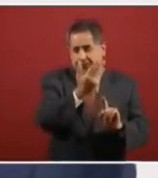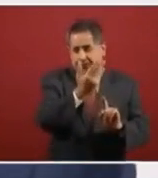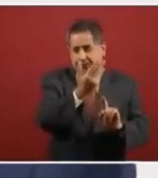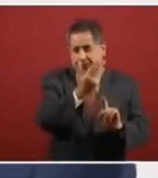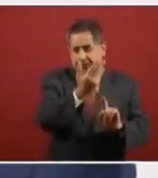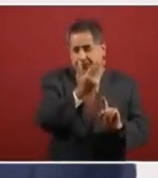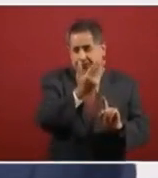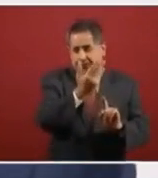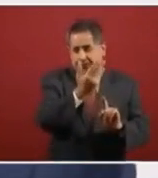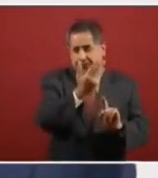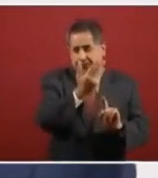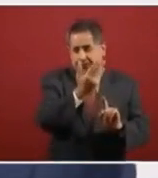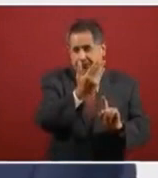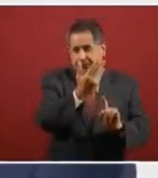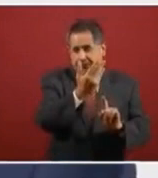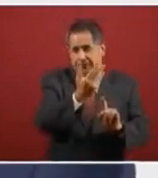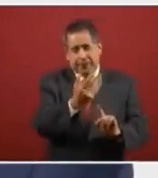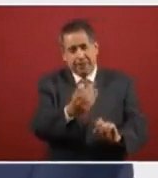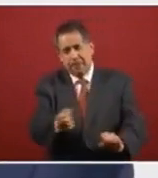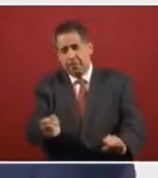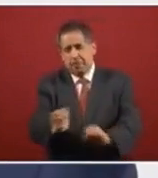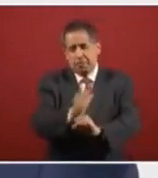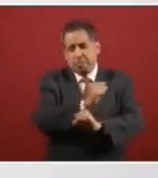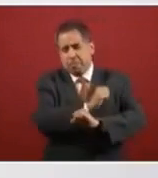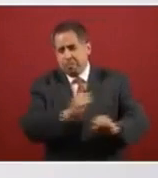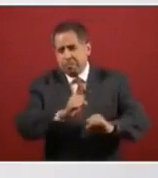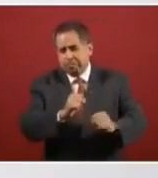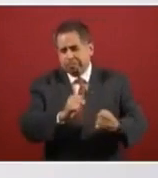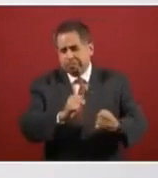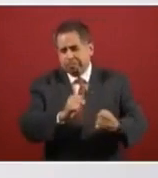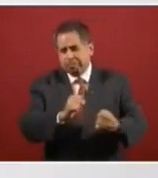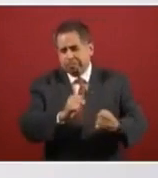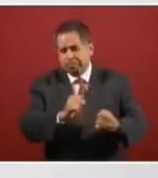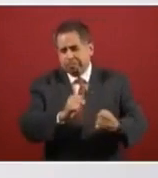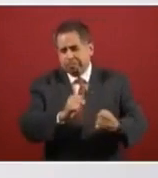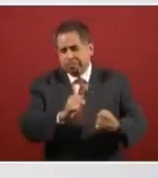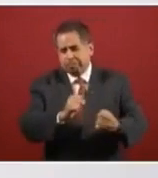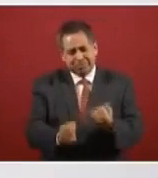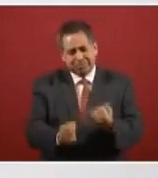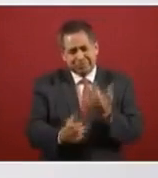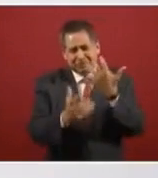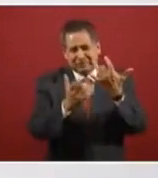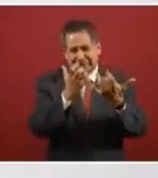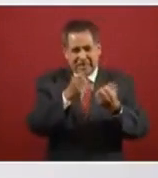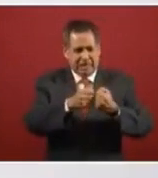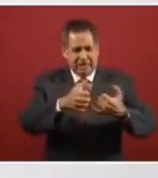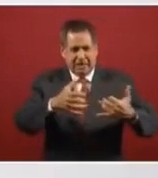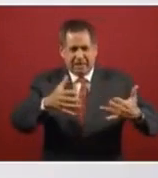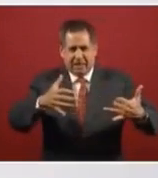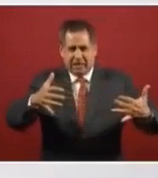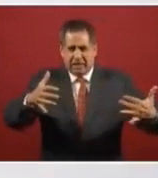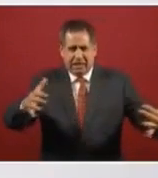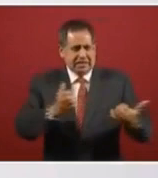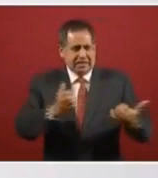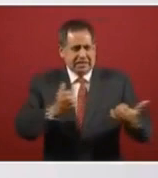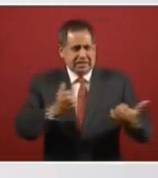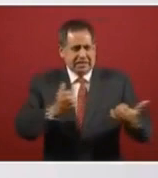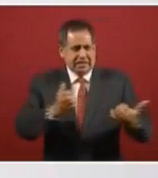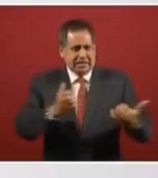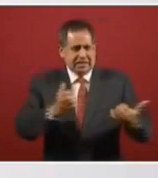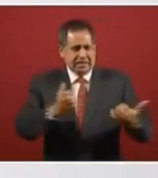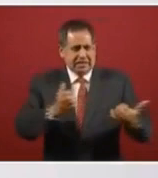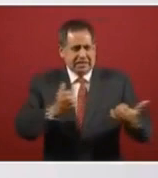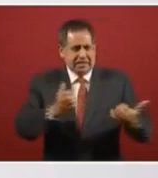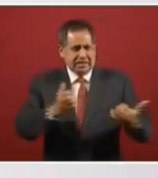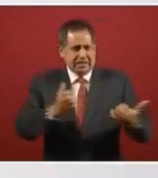caused the explosion in the fire of